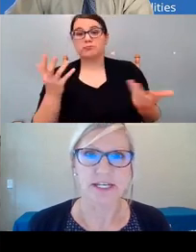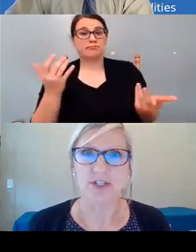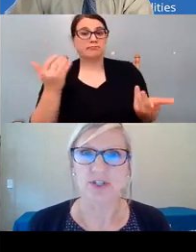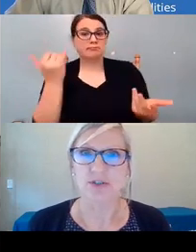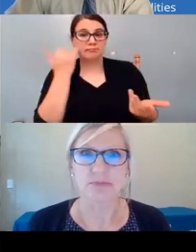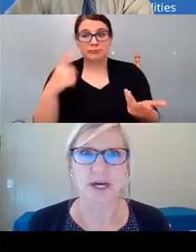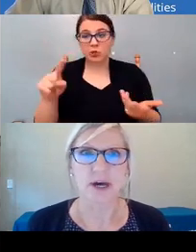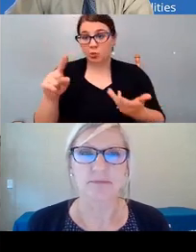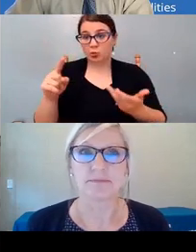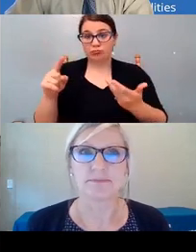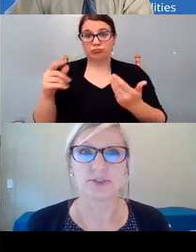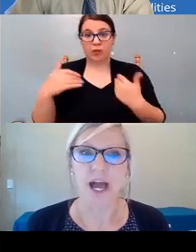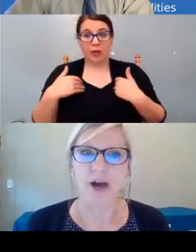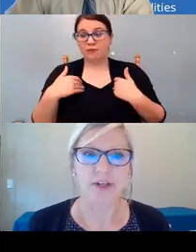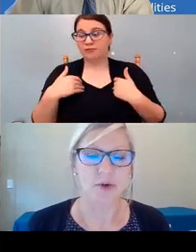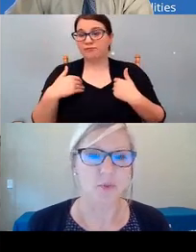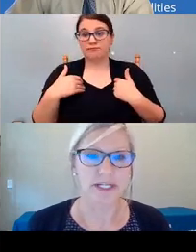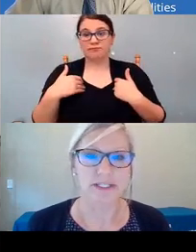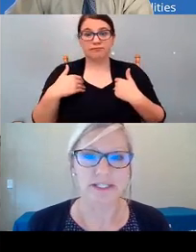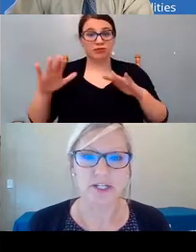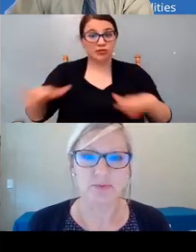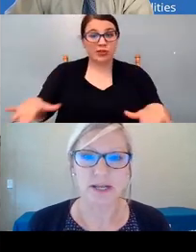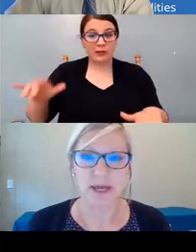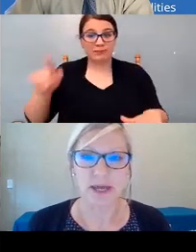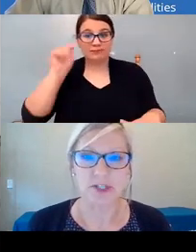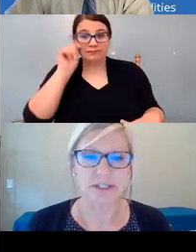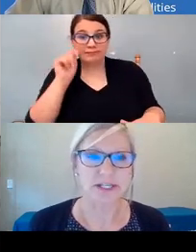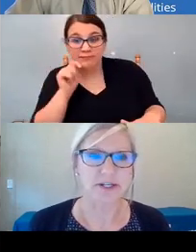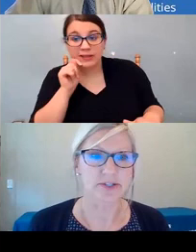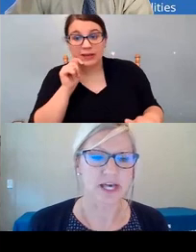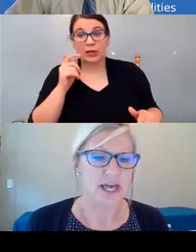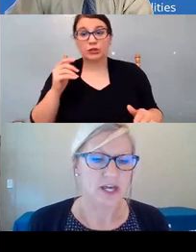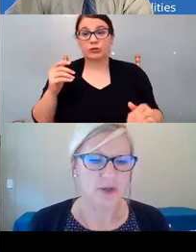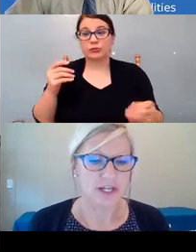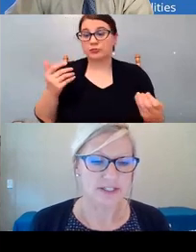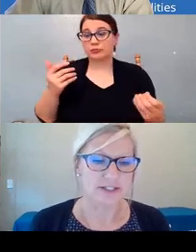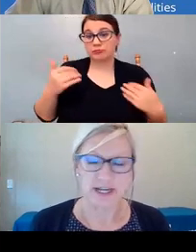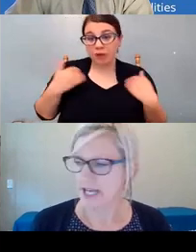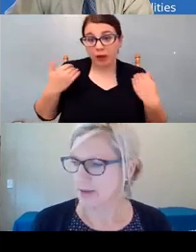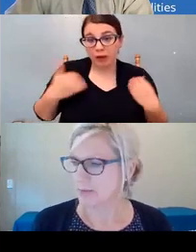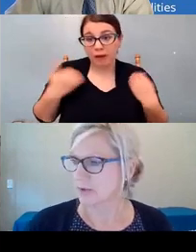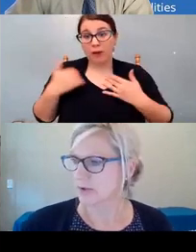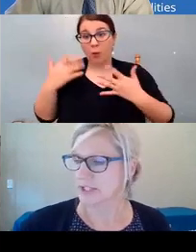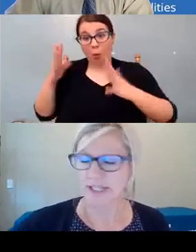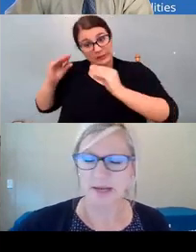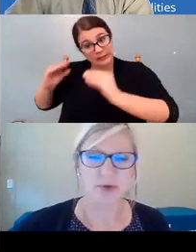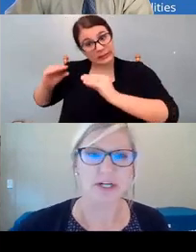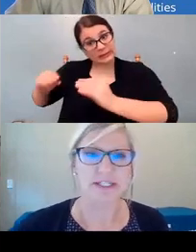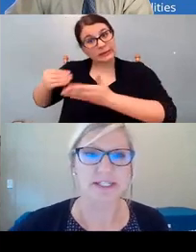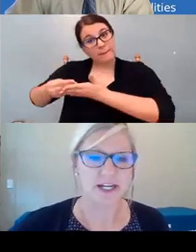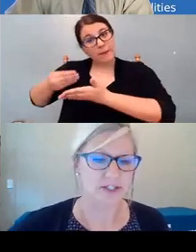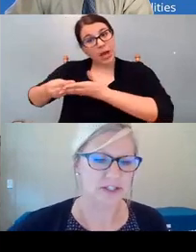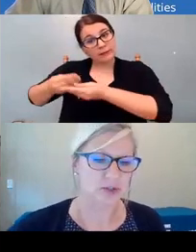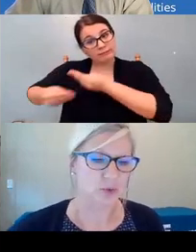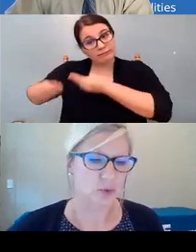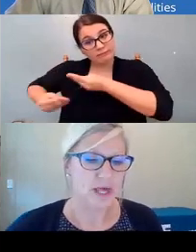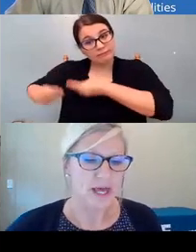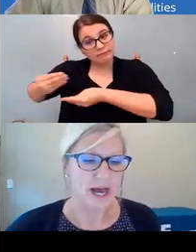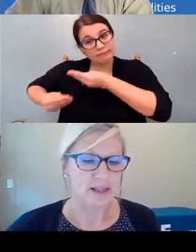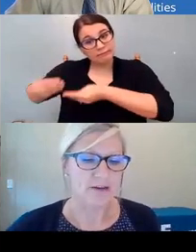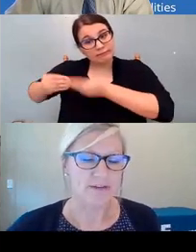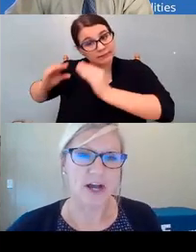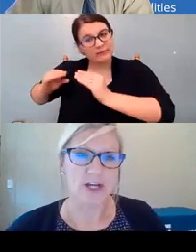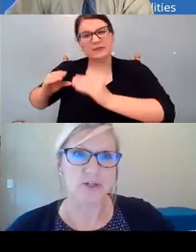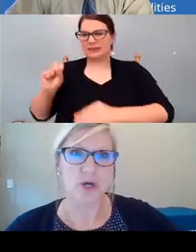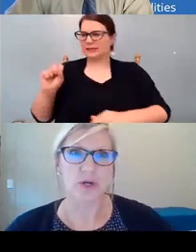a teenage child that they're wanting to teach money management skills, you know, the table or the stable card is an excellent tool.